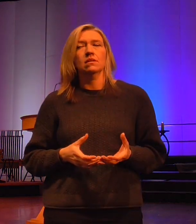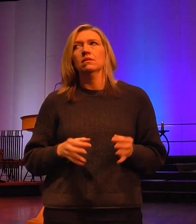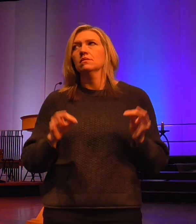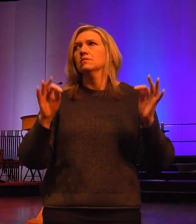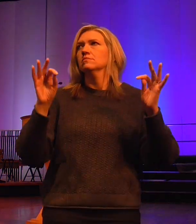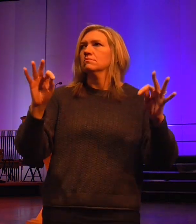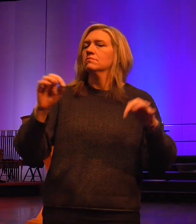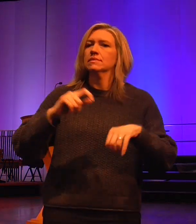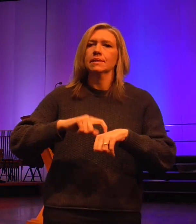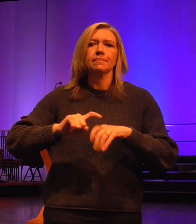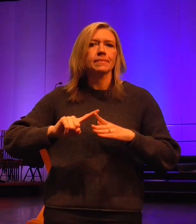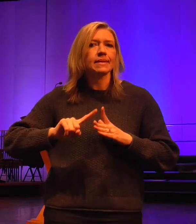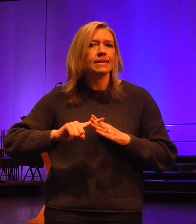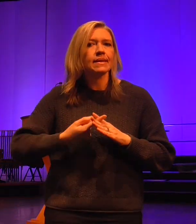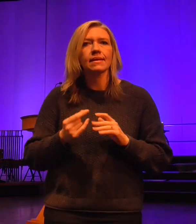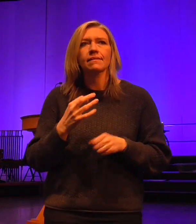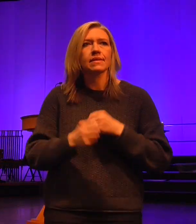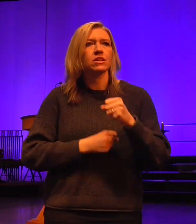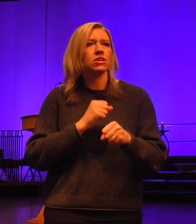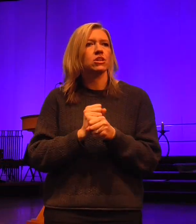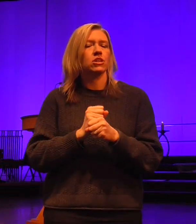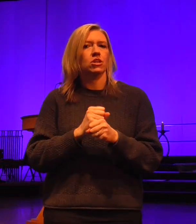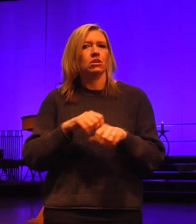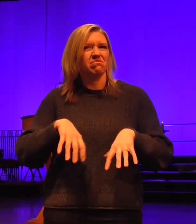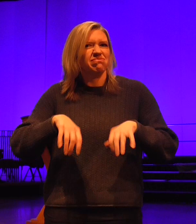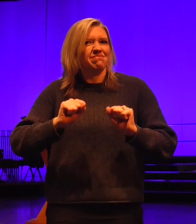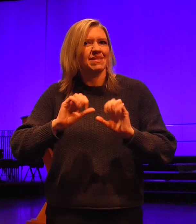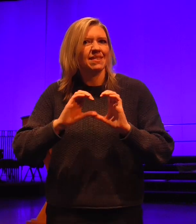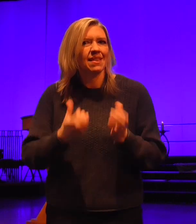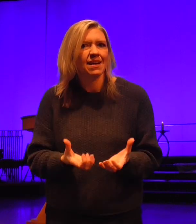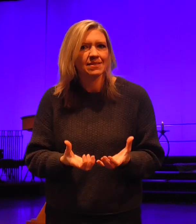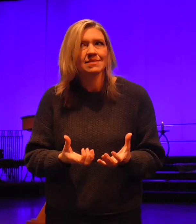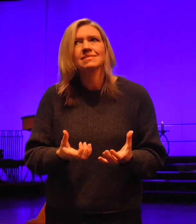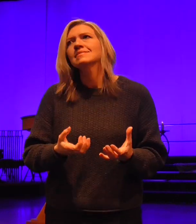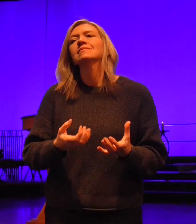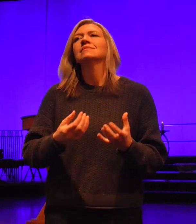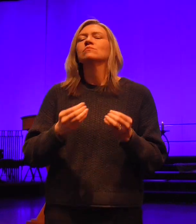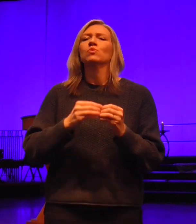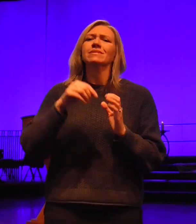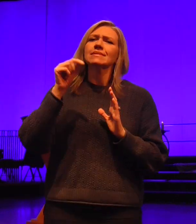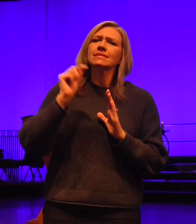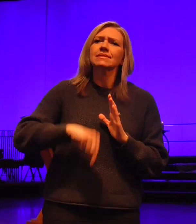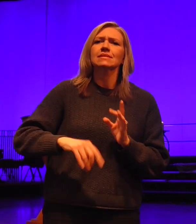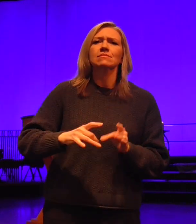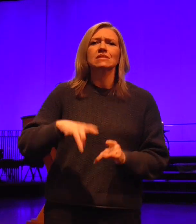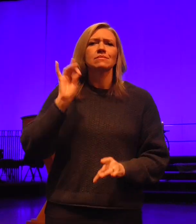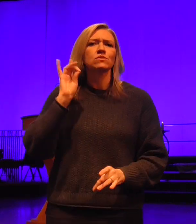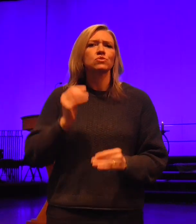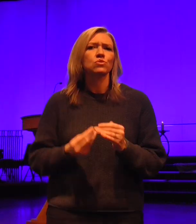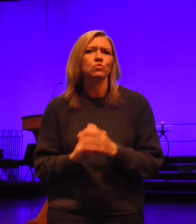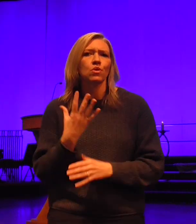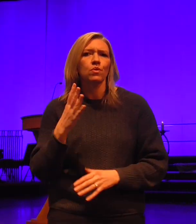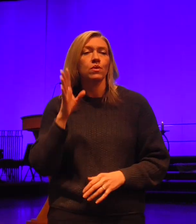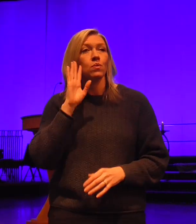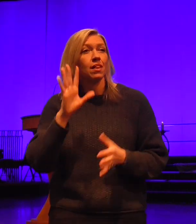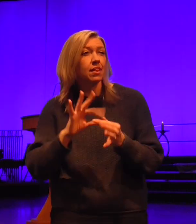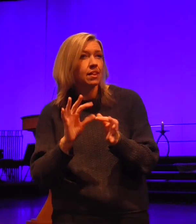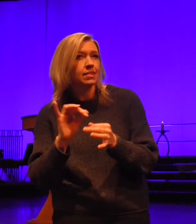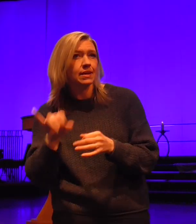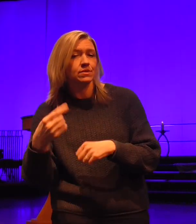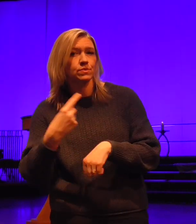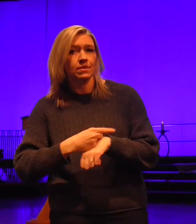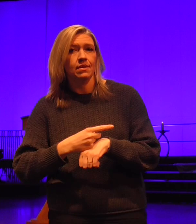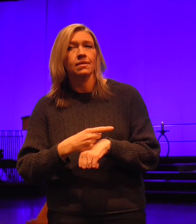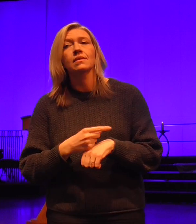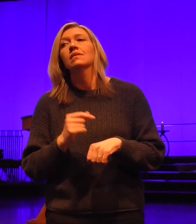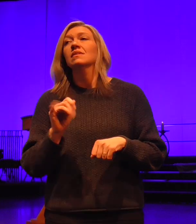year to step into a class experience, to do some deepening spiritual growth. And you're going to hear me talk about that today in my message. And